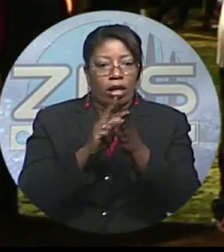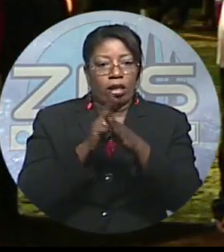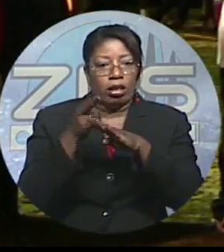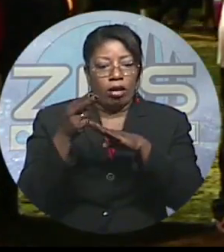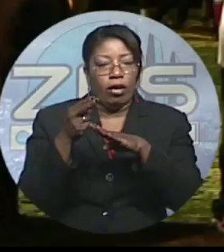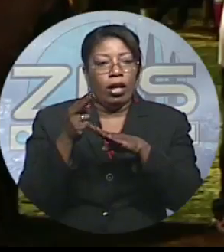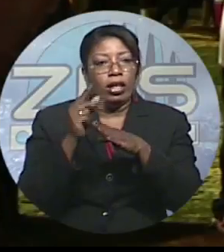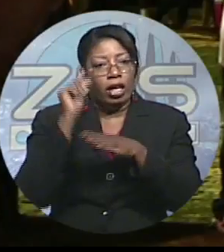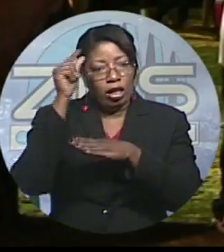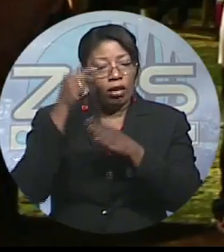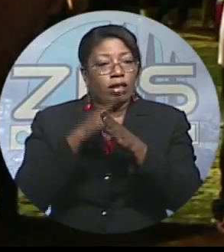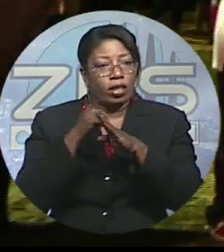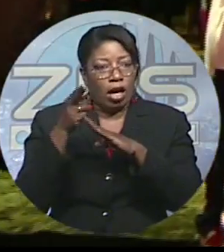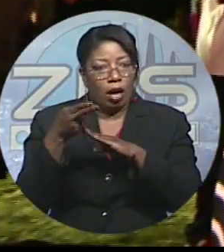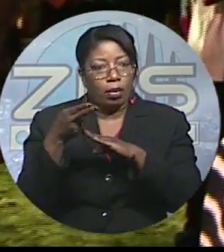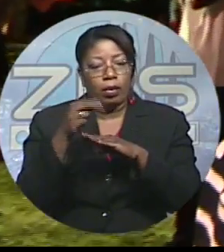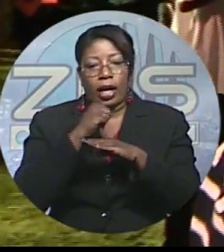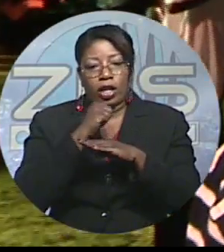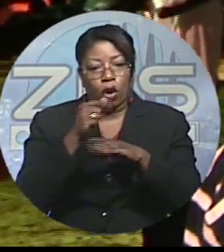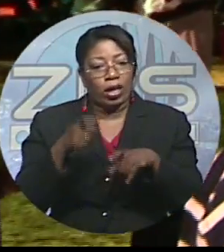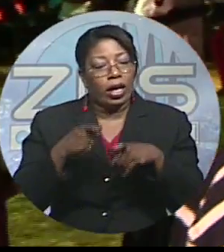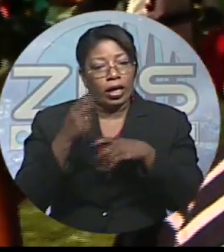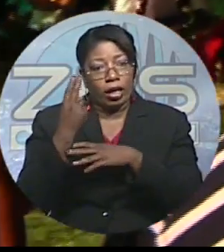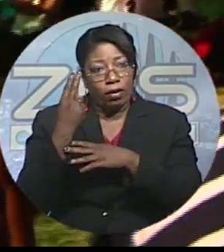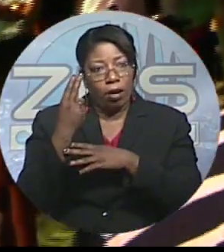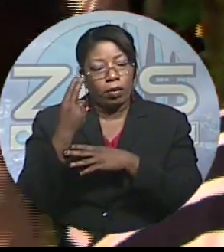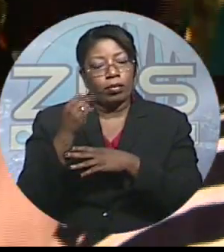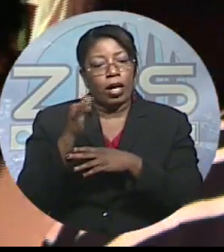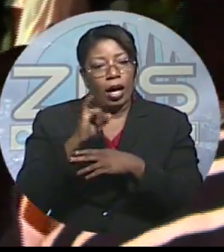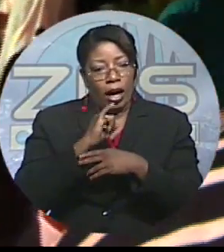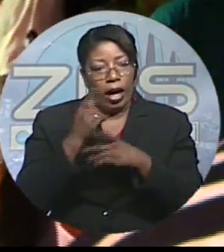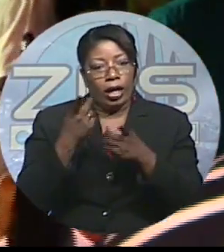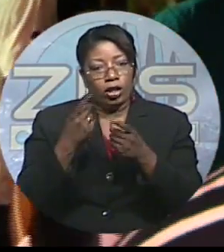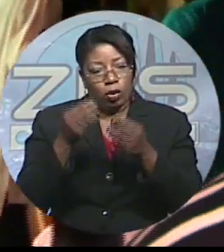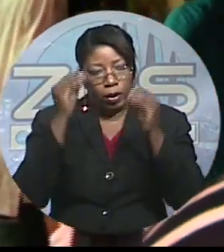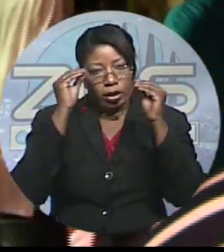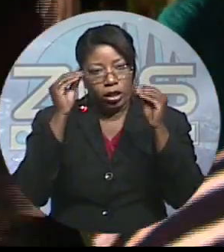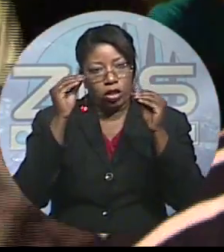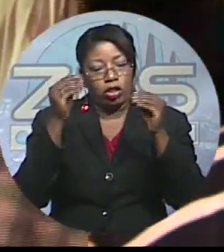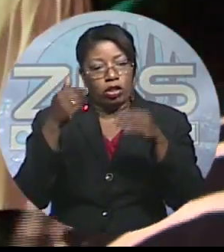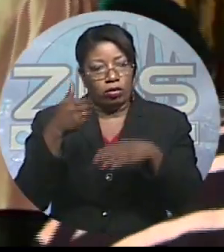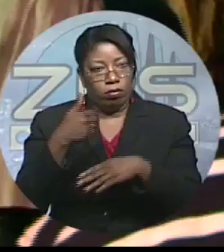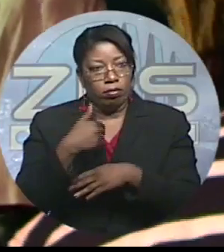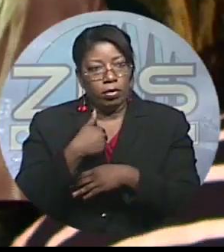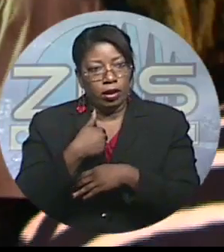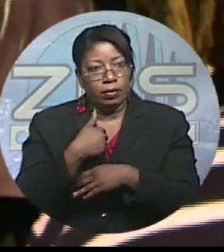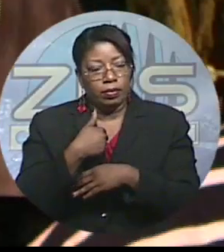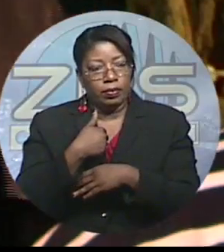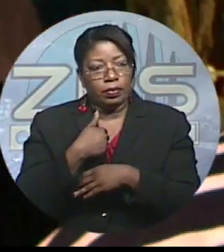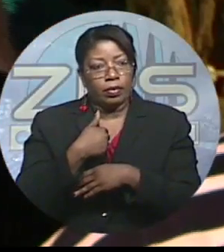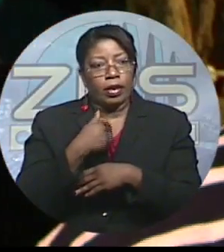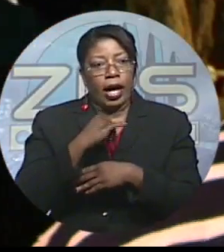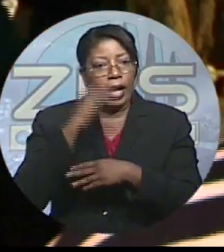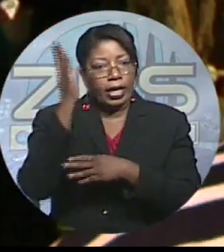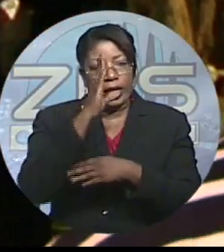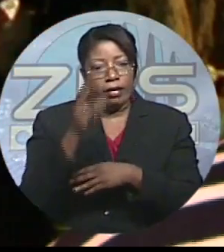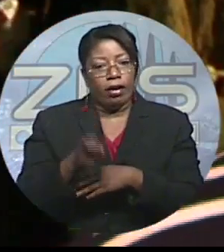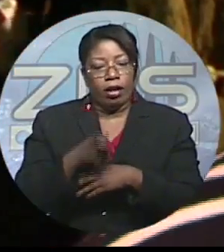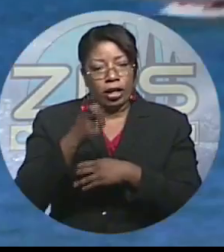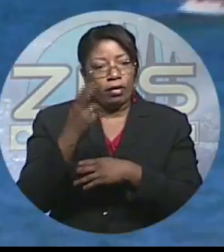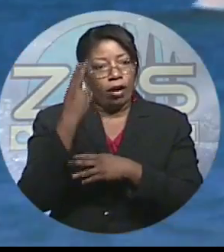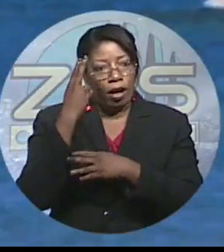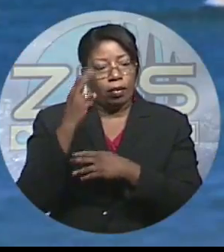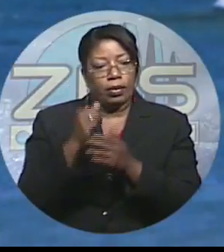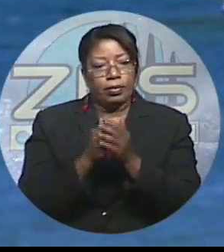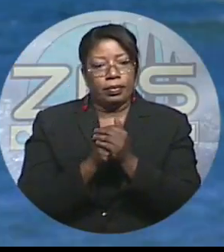but I couldn't give up, I did what my teacher taught me, King Eric Gibson, and I never give up and I keep